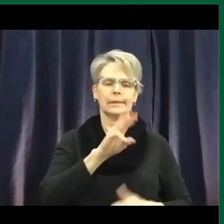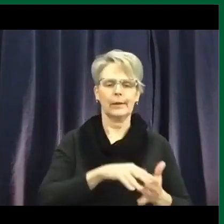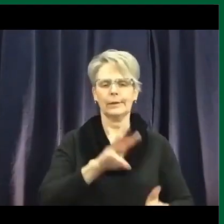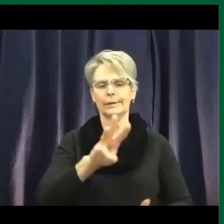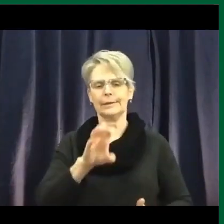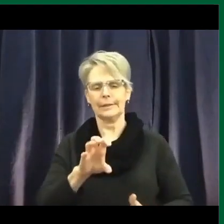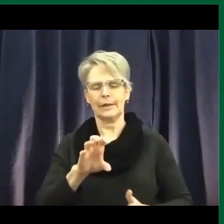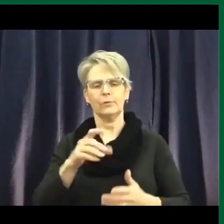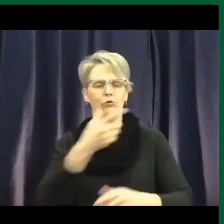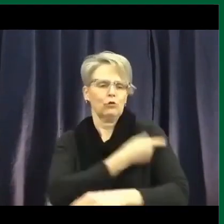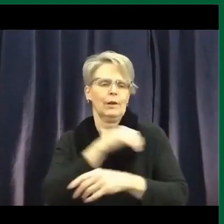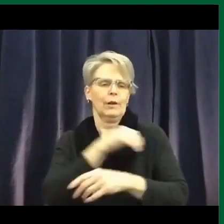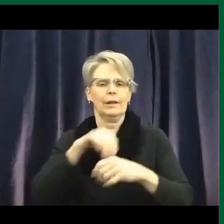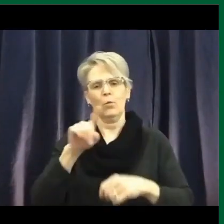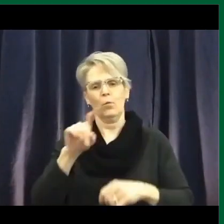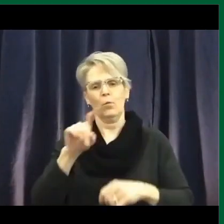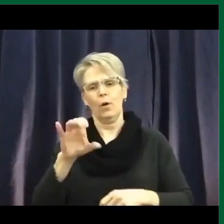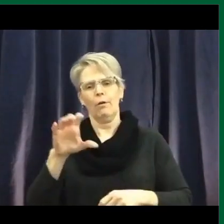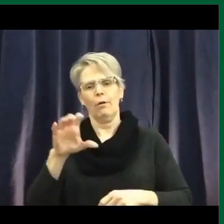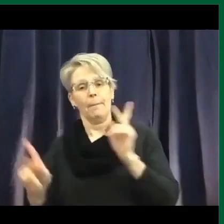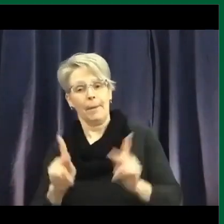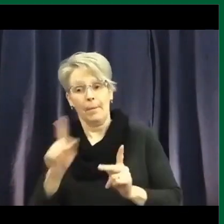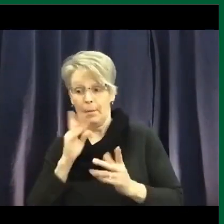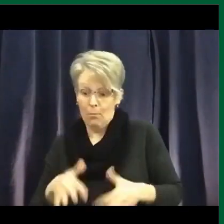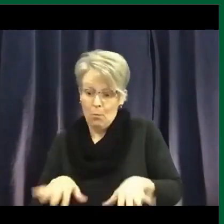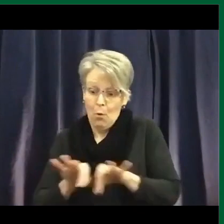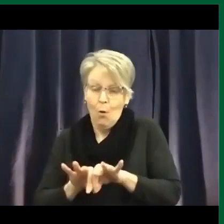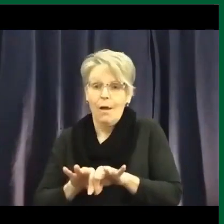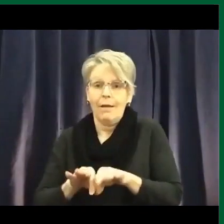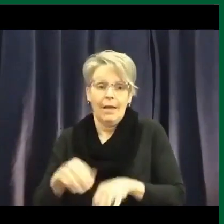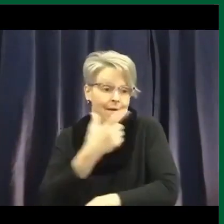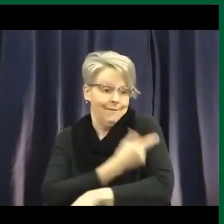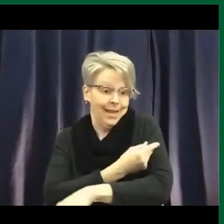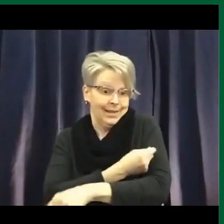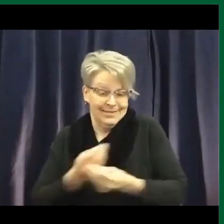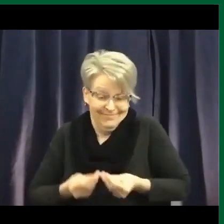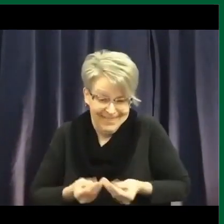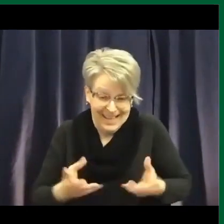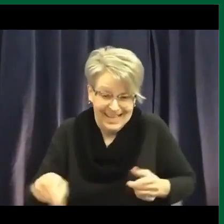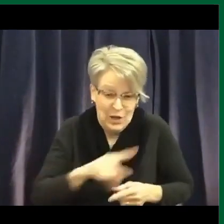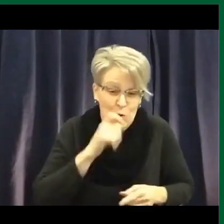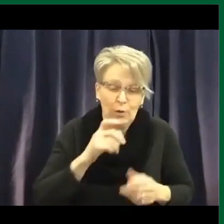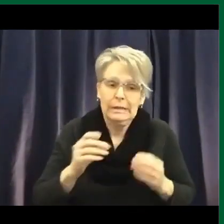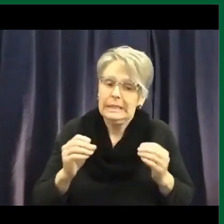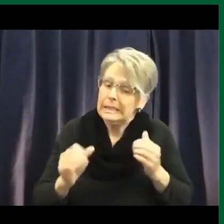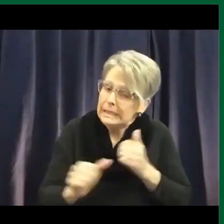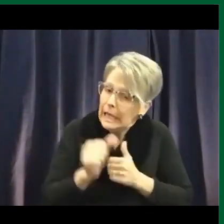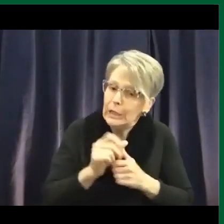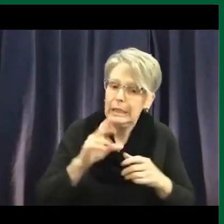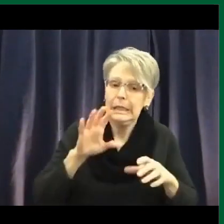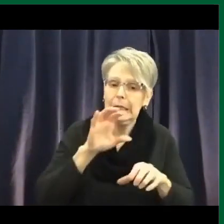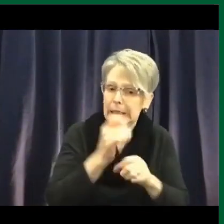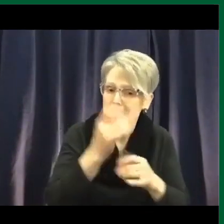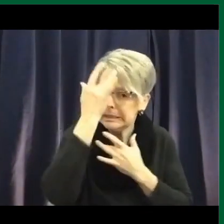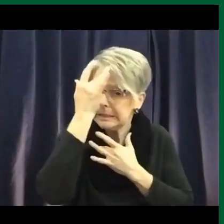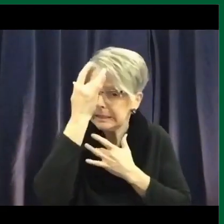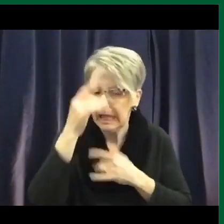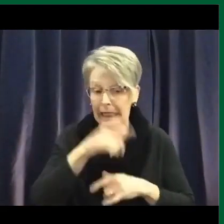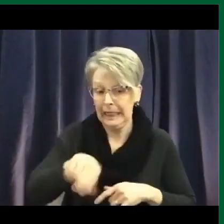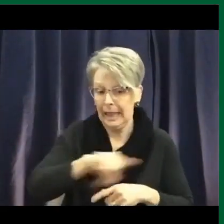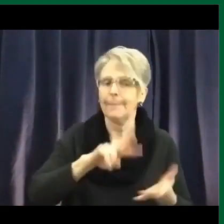Most importantly, vaccines are being delivered first to those that are most at risk of severe outcomes in our province, and that is